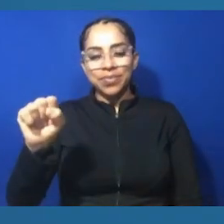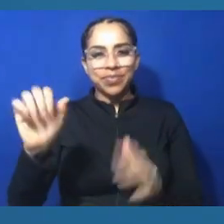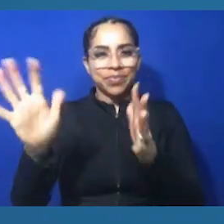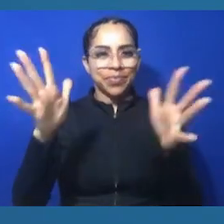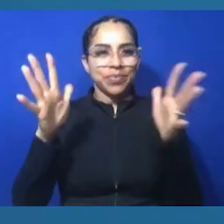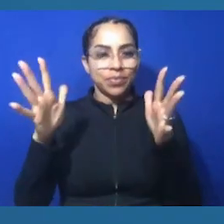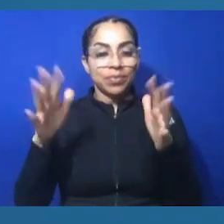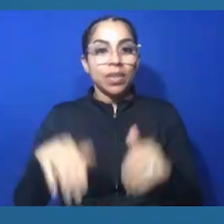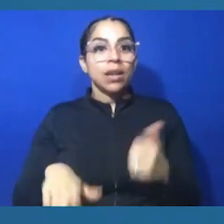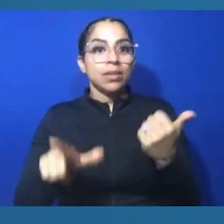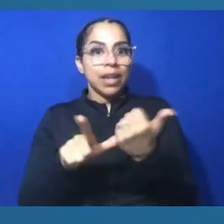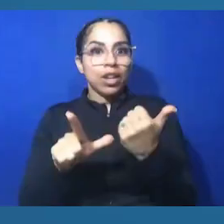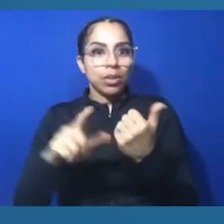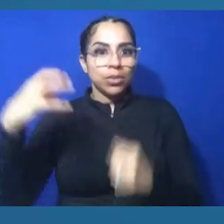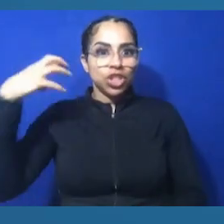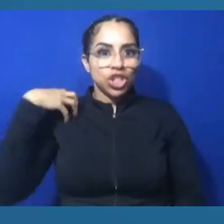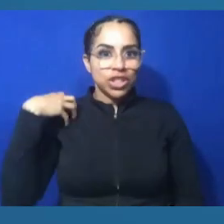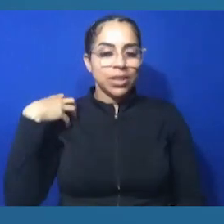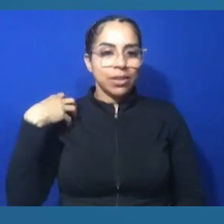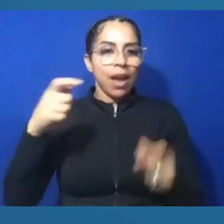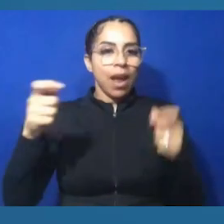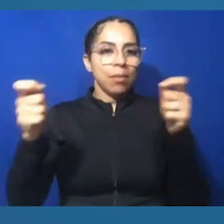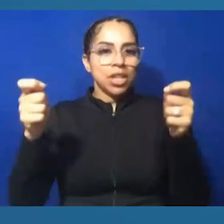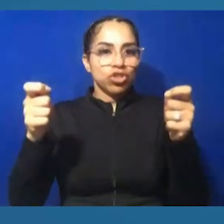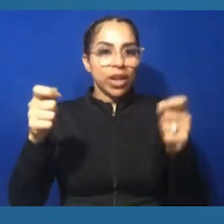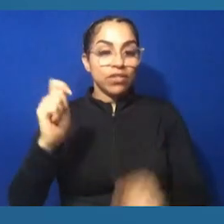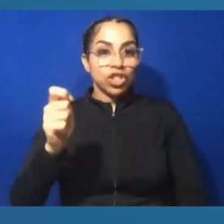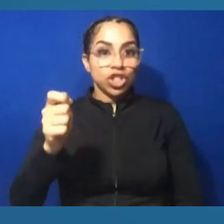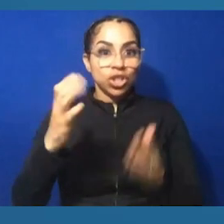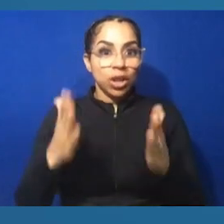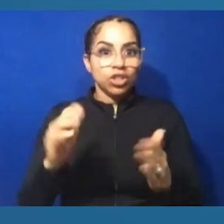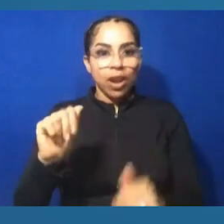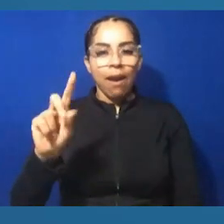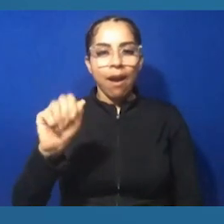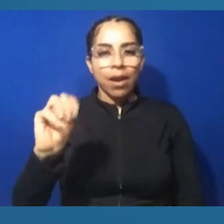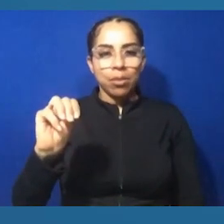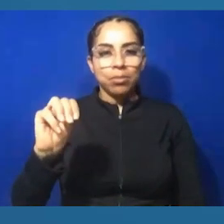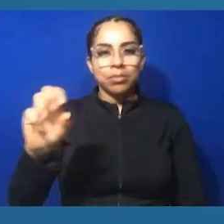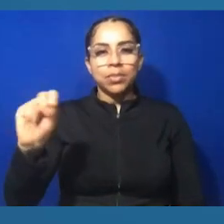Deputy Chief Administrative Judge Adam Silvera.